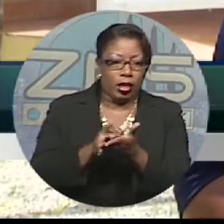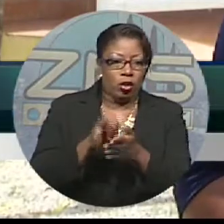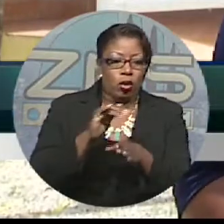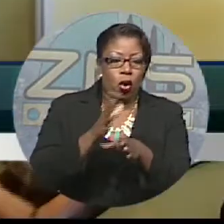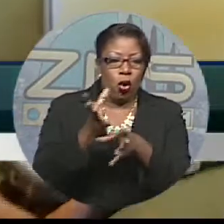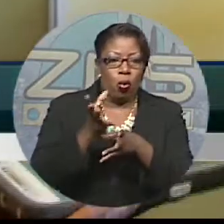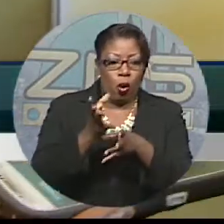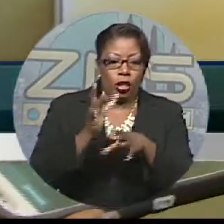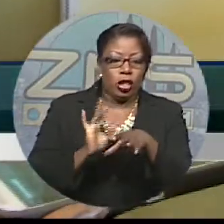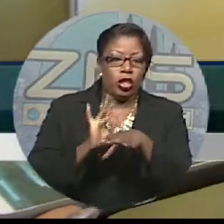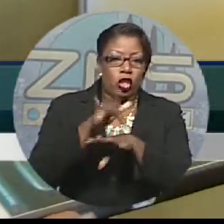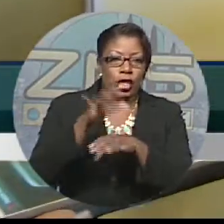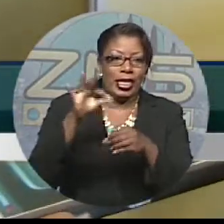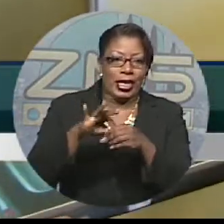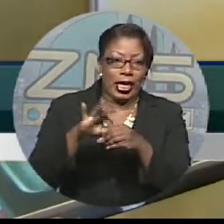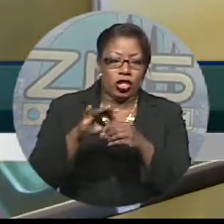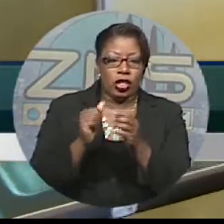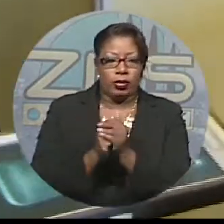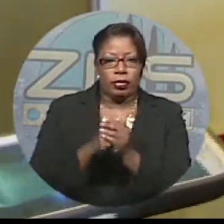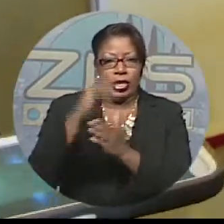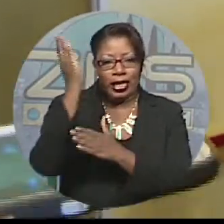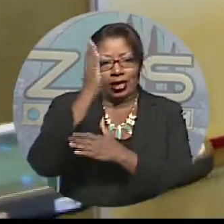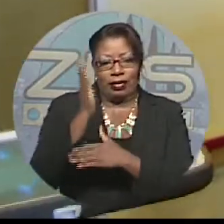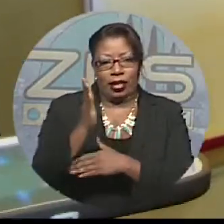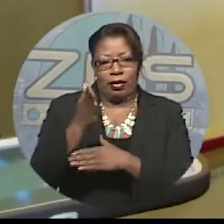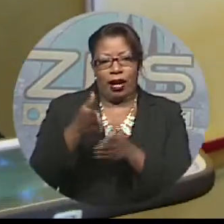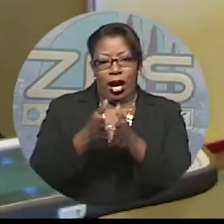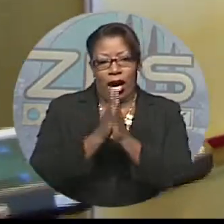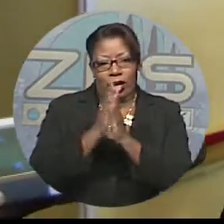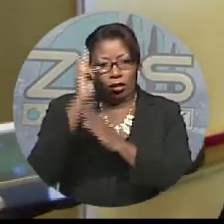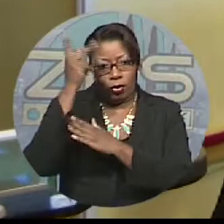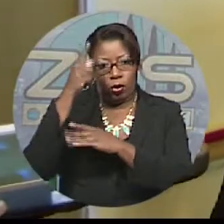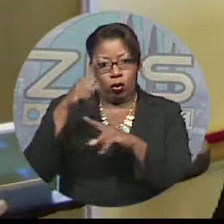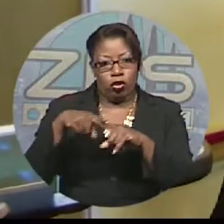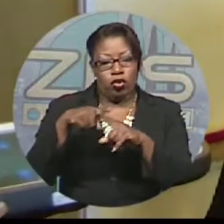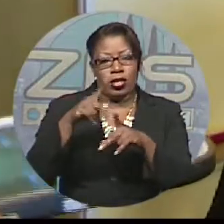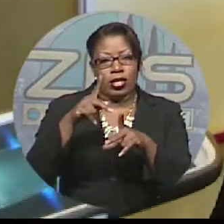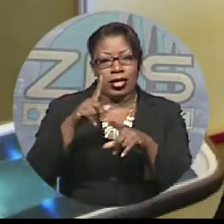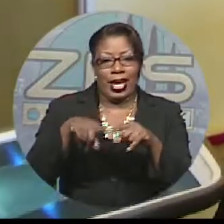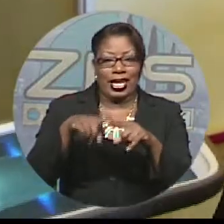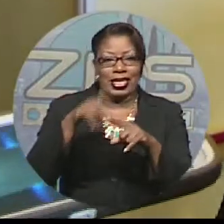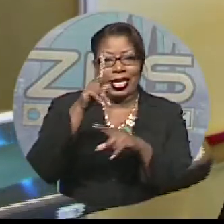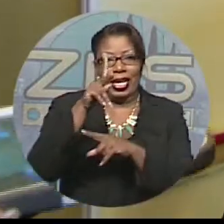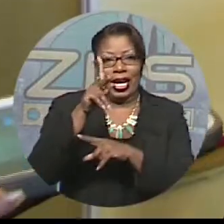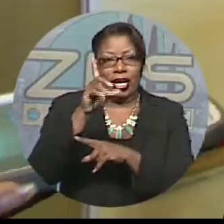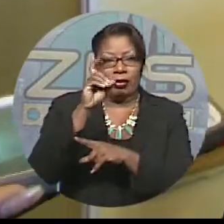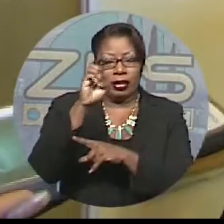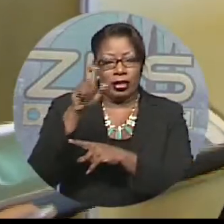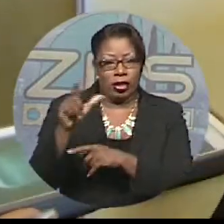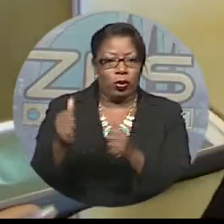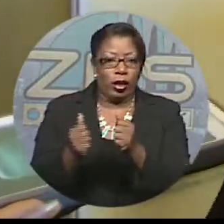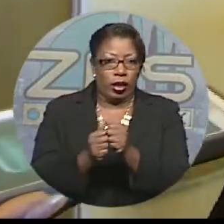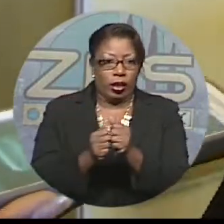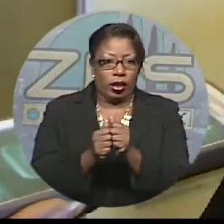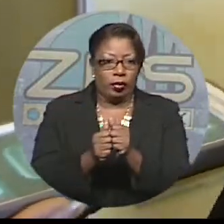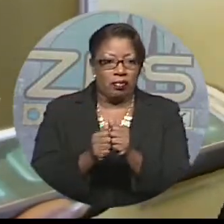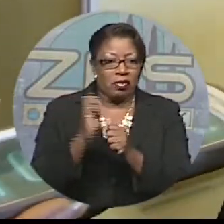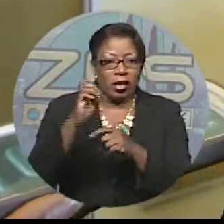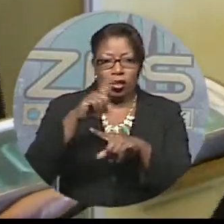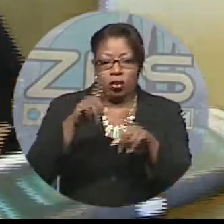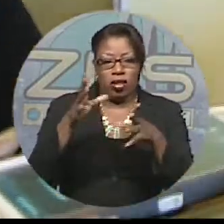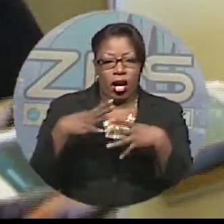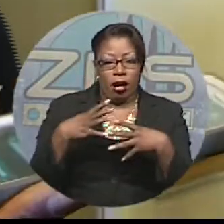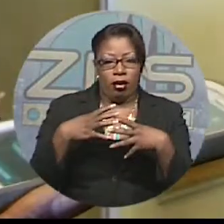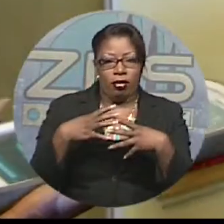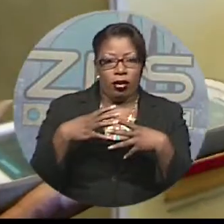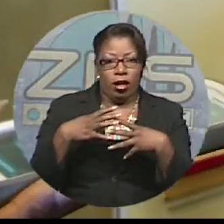early election. Never ask for in politics what you can't handle. That's the first thing. He does not have the